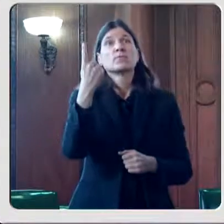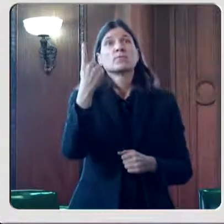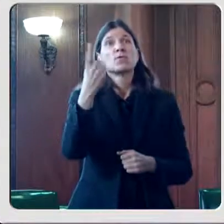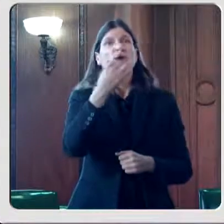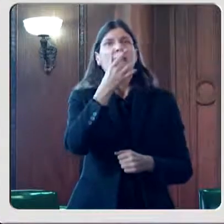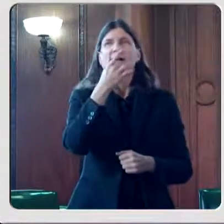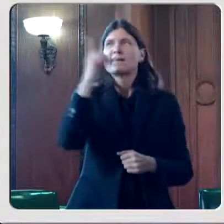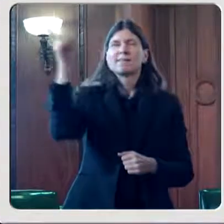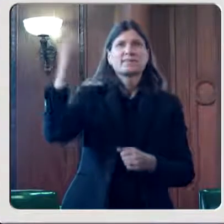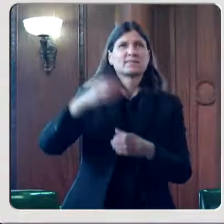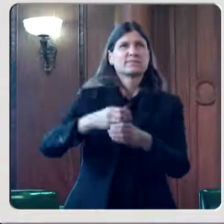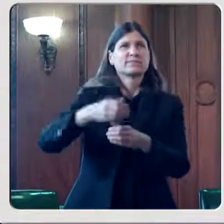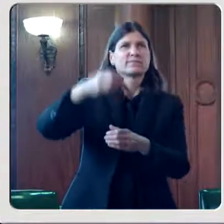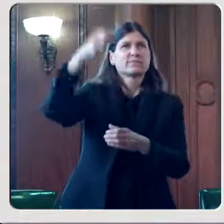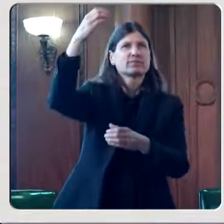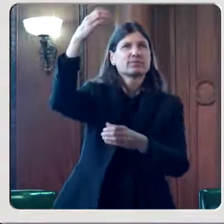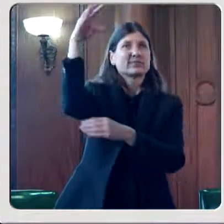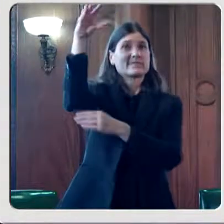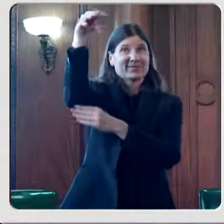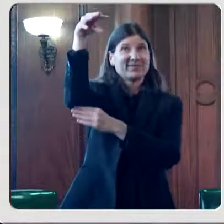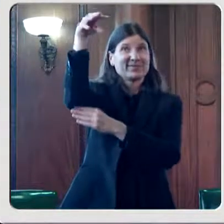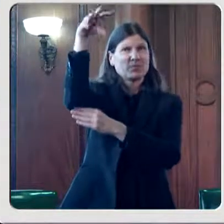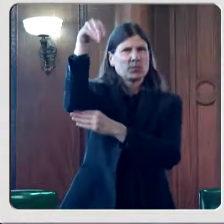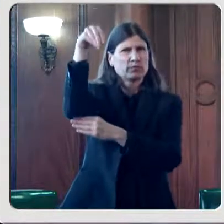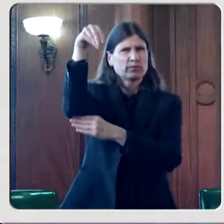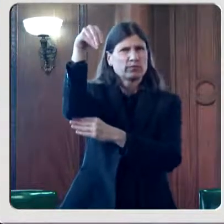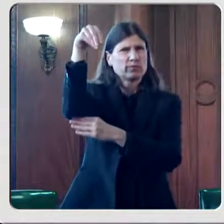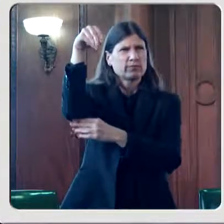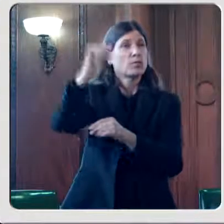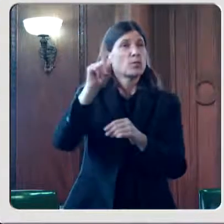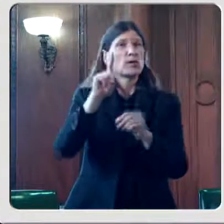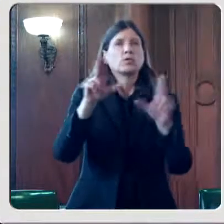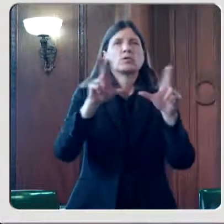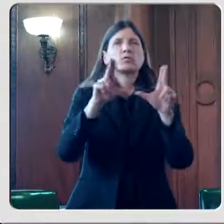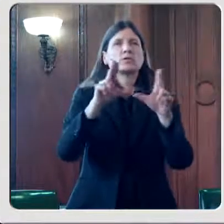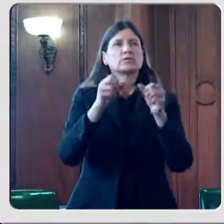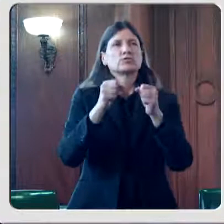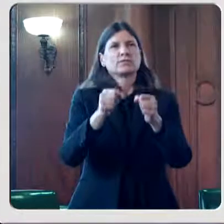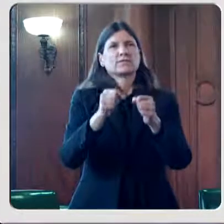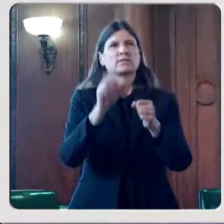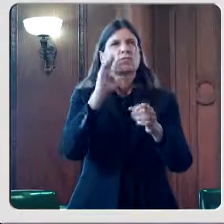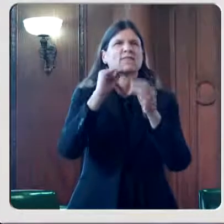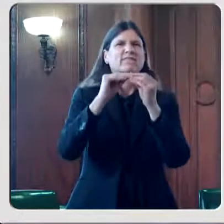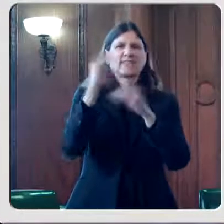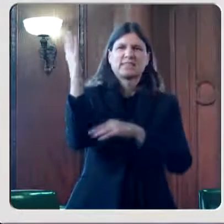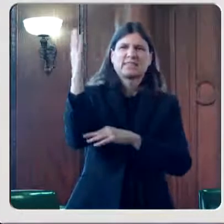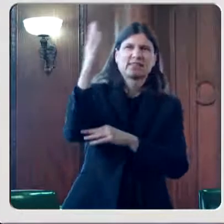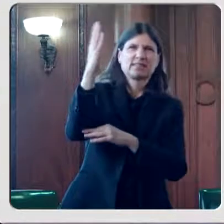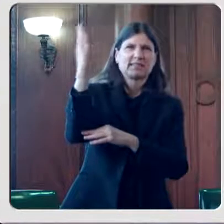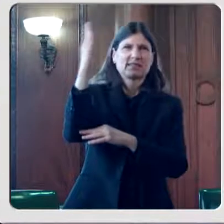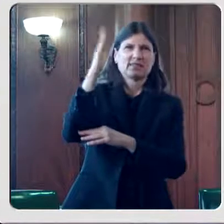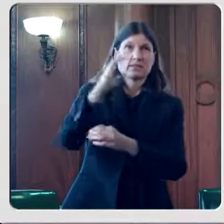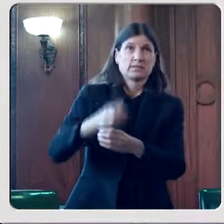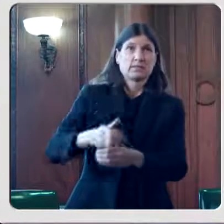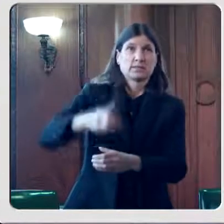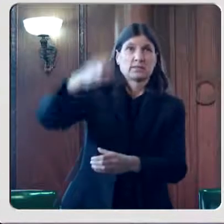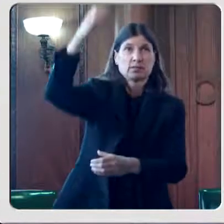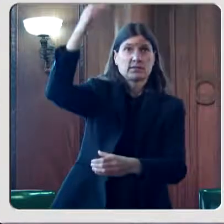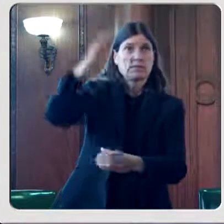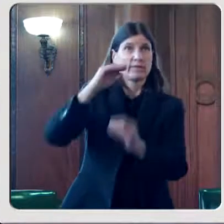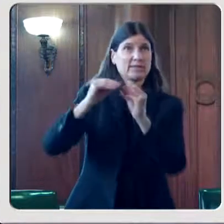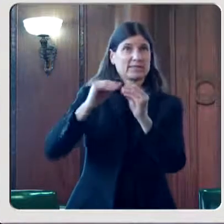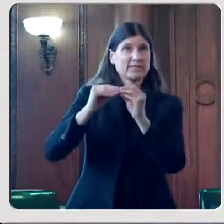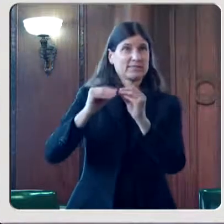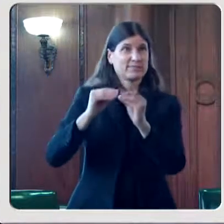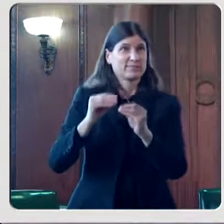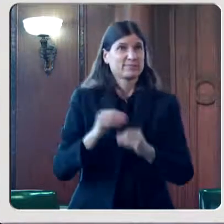It's blinking now. But since September, car accident now. Since September, 6 of those